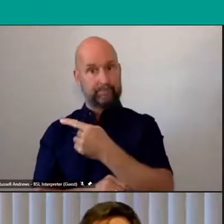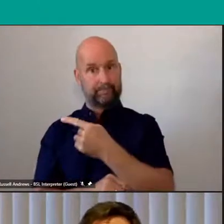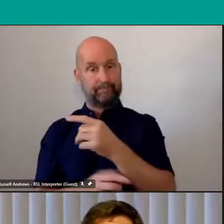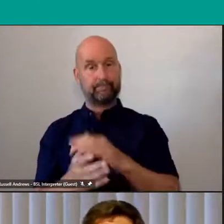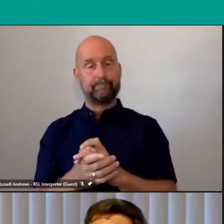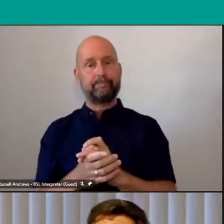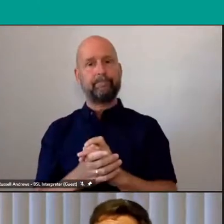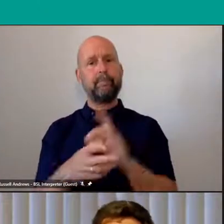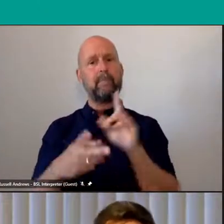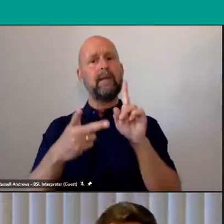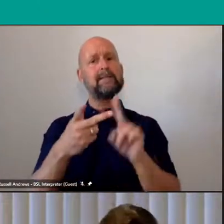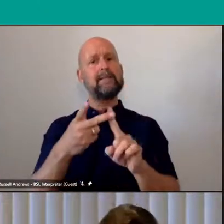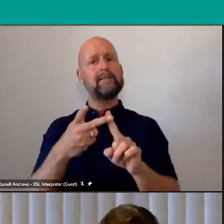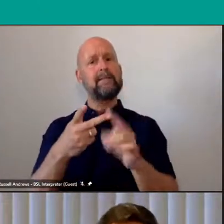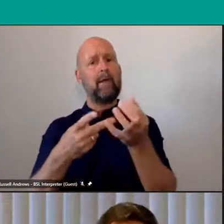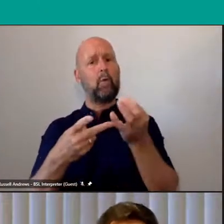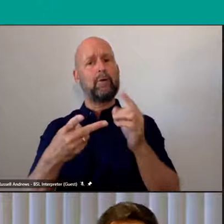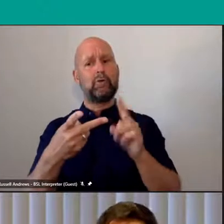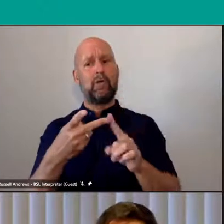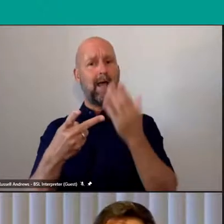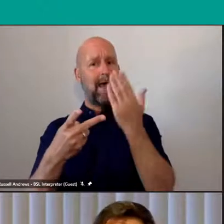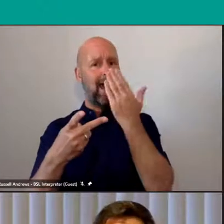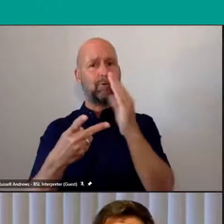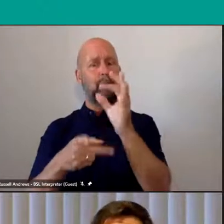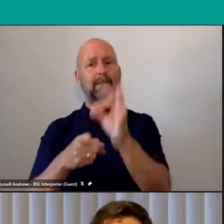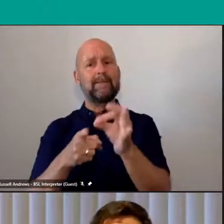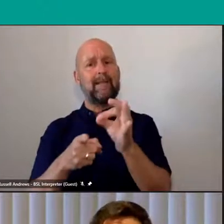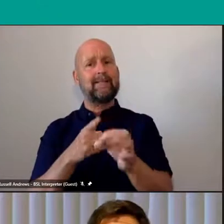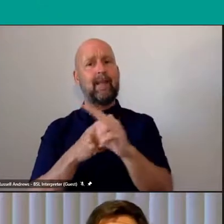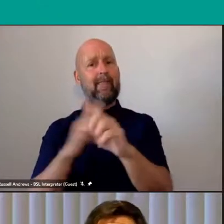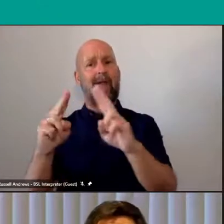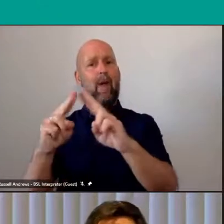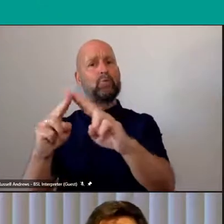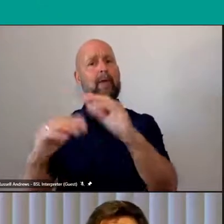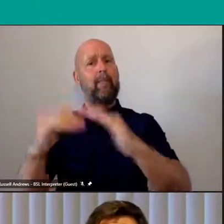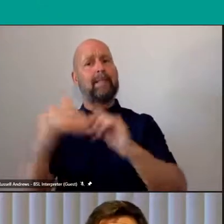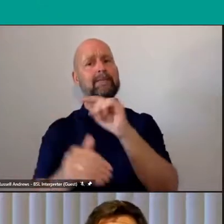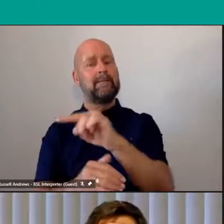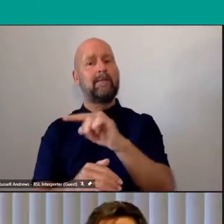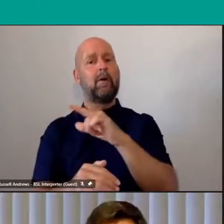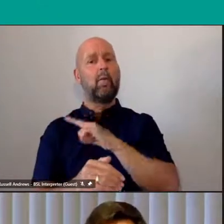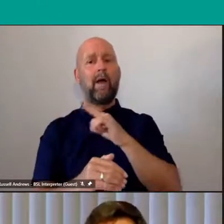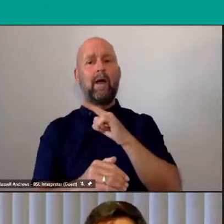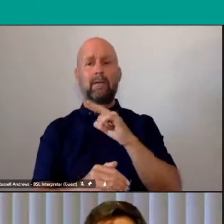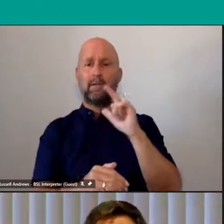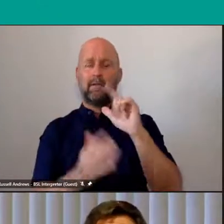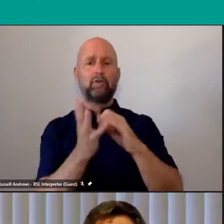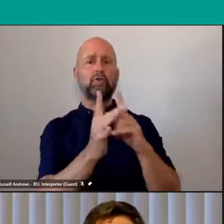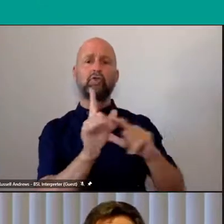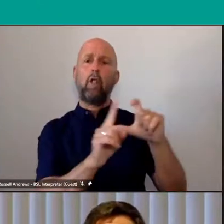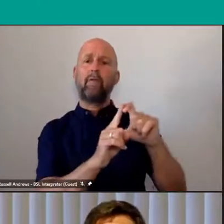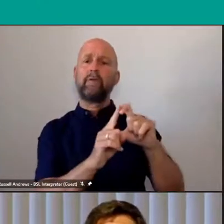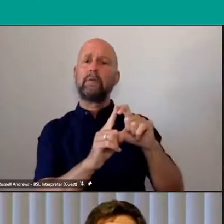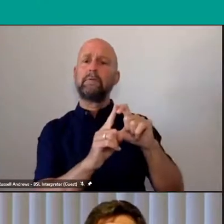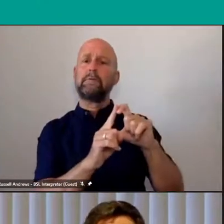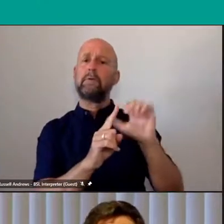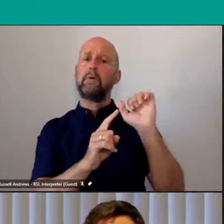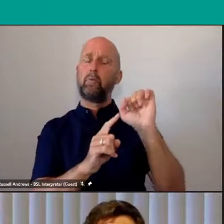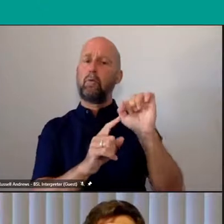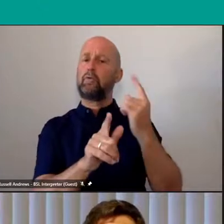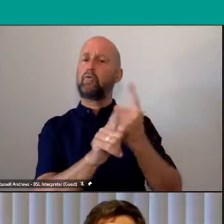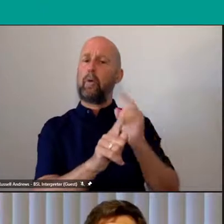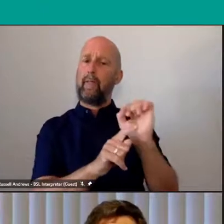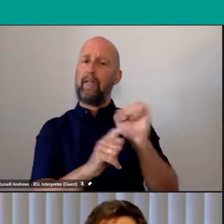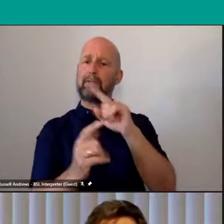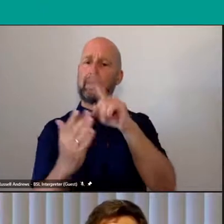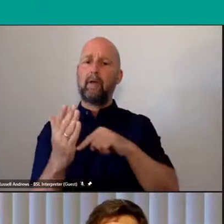second question, because I don't know the details of this the scheme. And the City Mayor of Salford will set that out, this individual scheme. But Jen, I want to